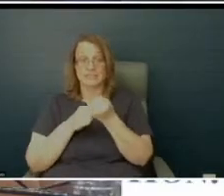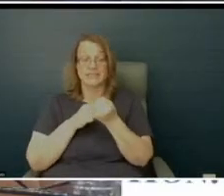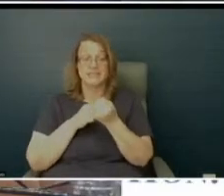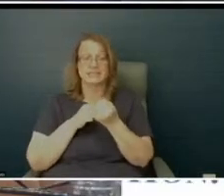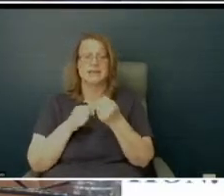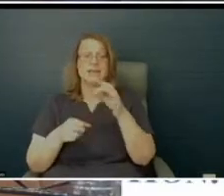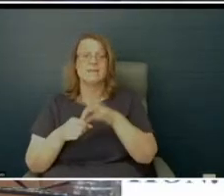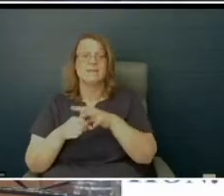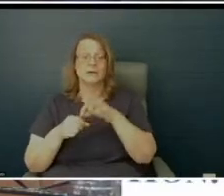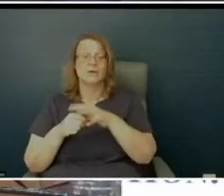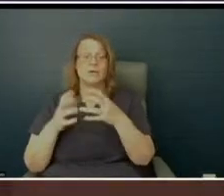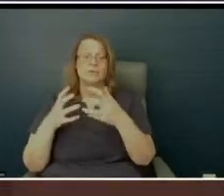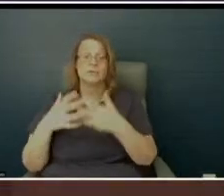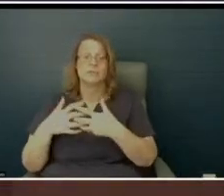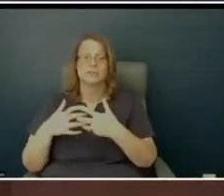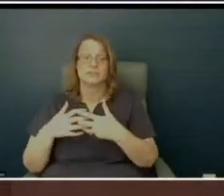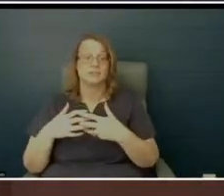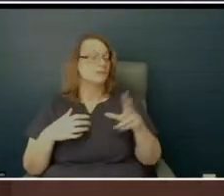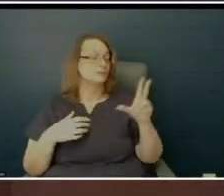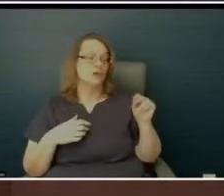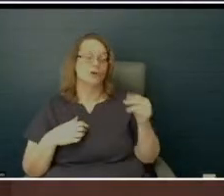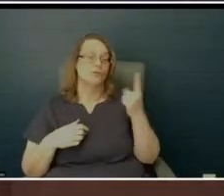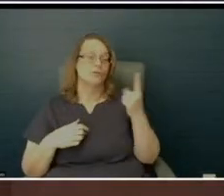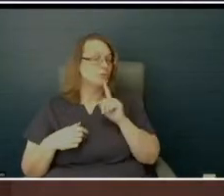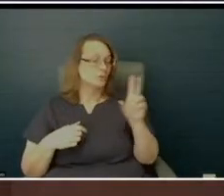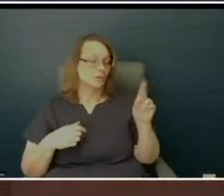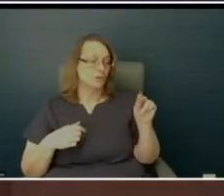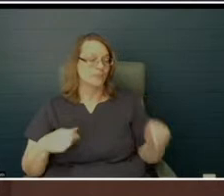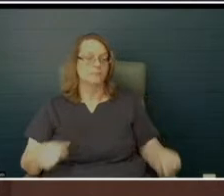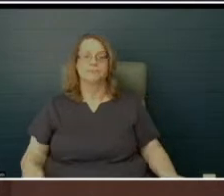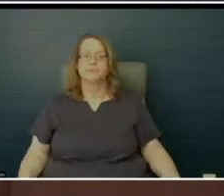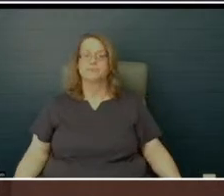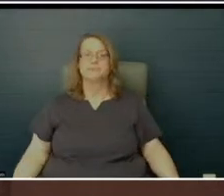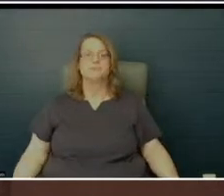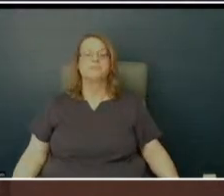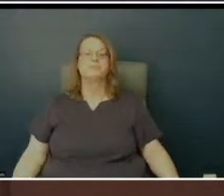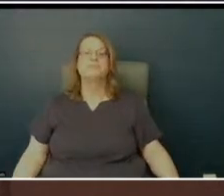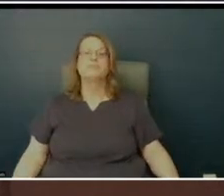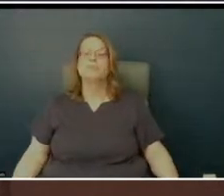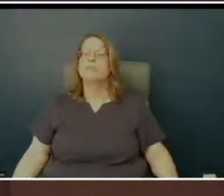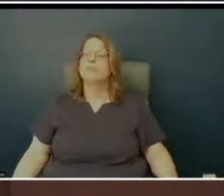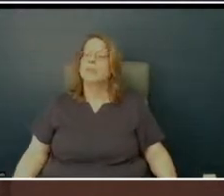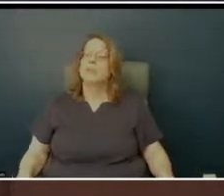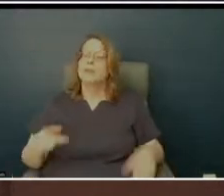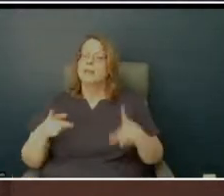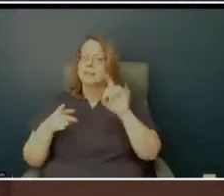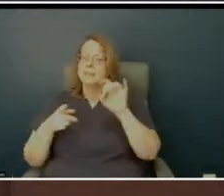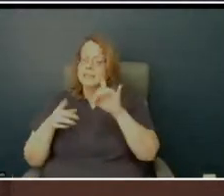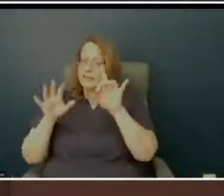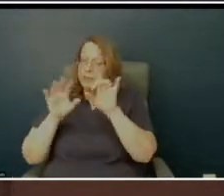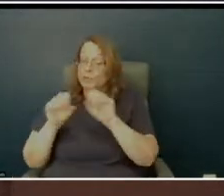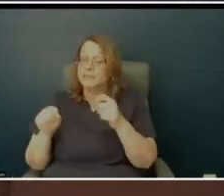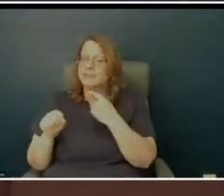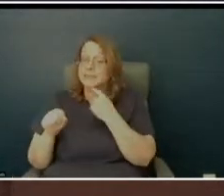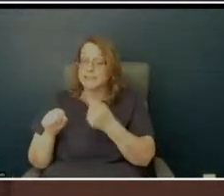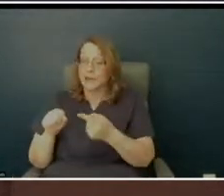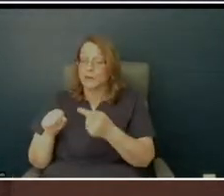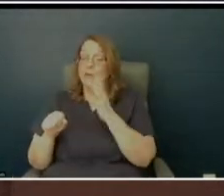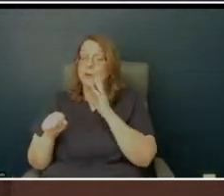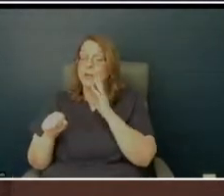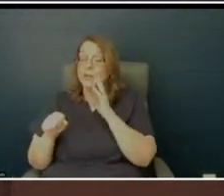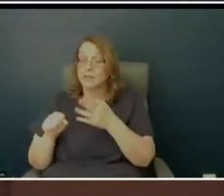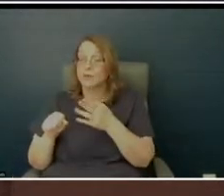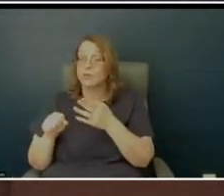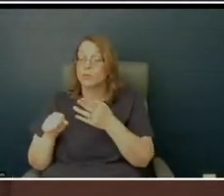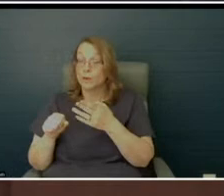not. Mr. Donahue, during this meeting, did the president tell you that he would remove you and Mr. Rosen because